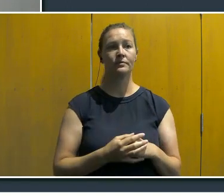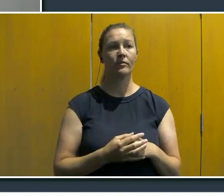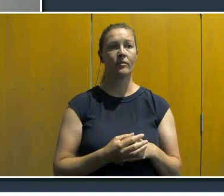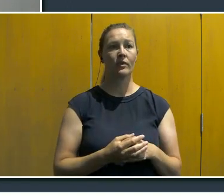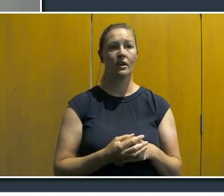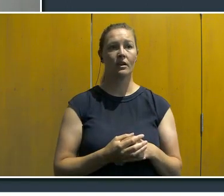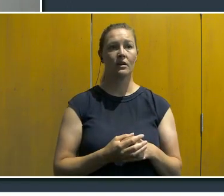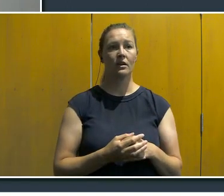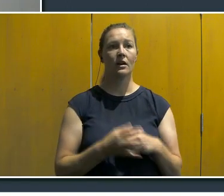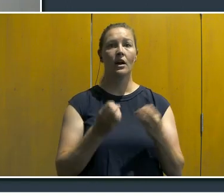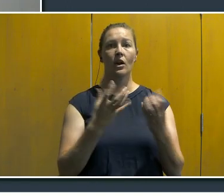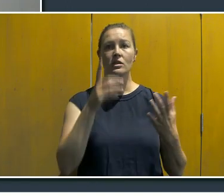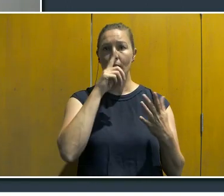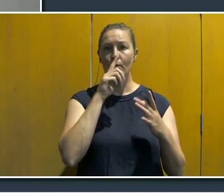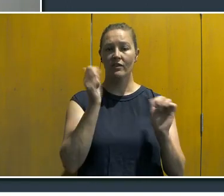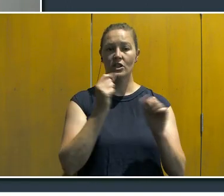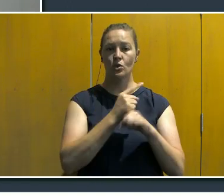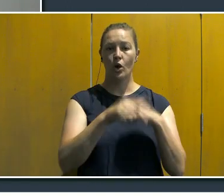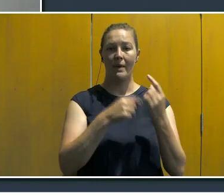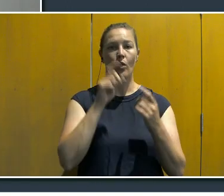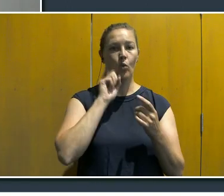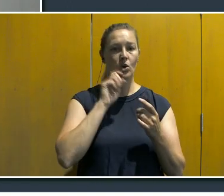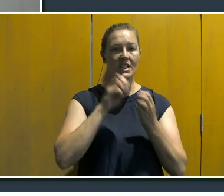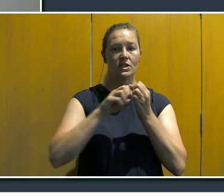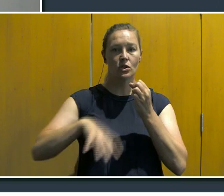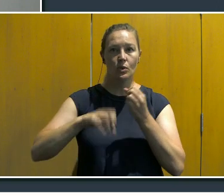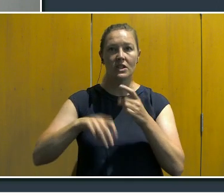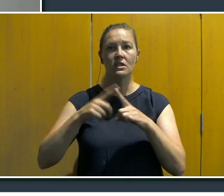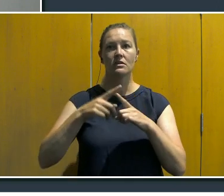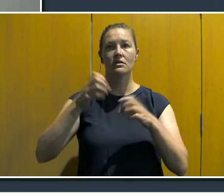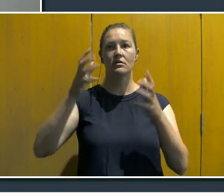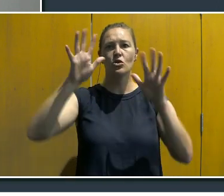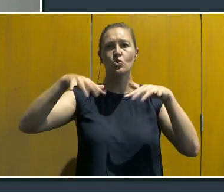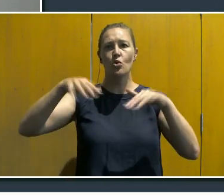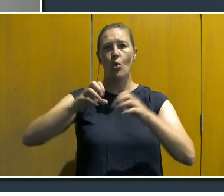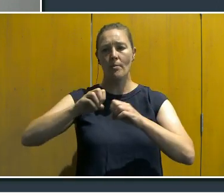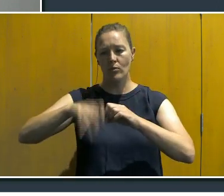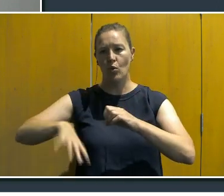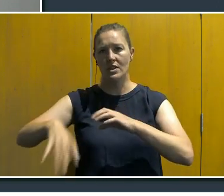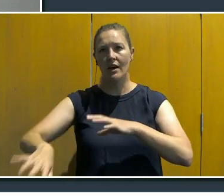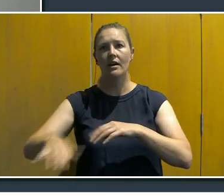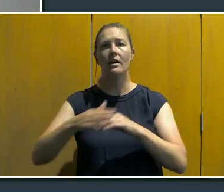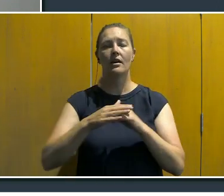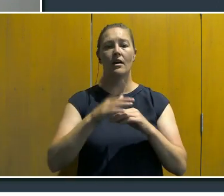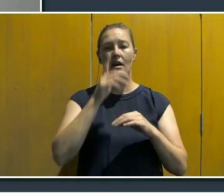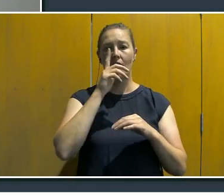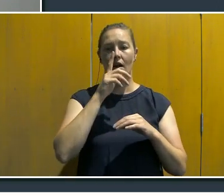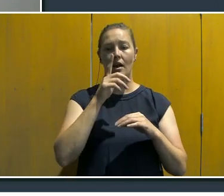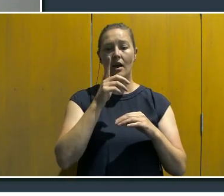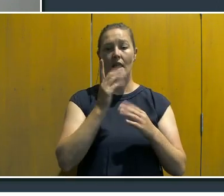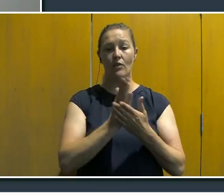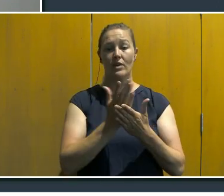Lots of people have talked about water, sewage and stormwater, and the fact that we pay for our